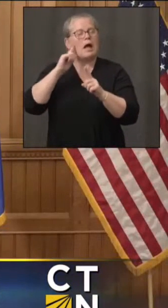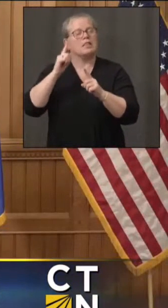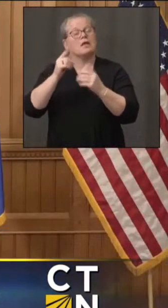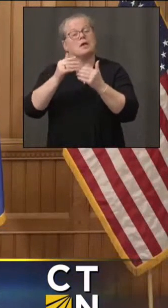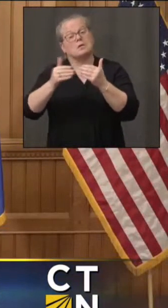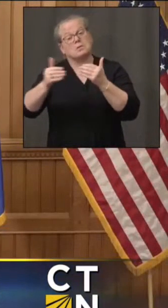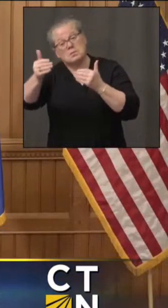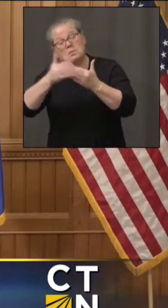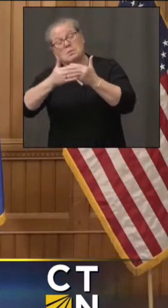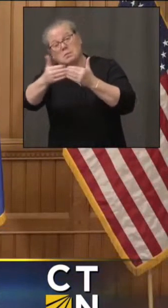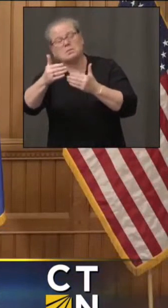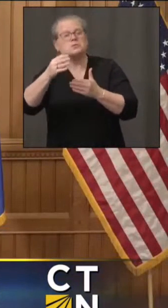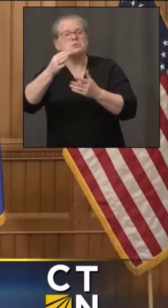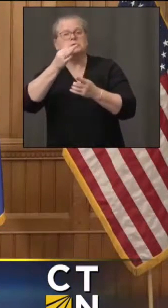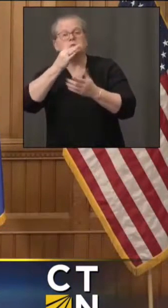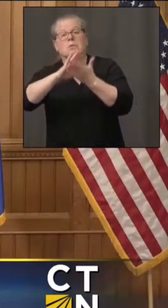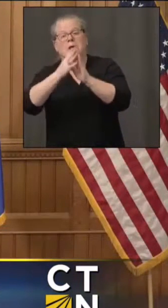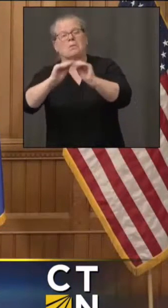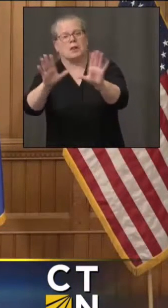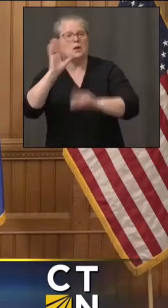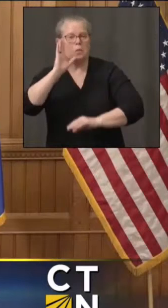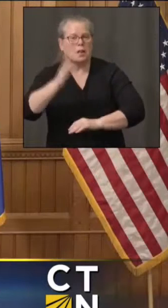Connecticut Public Media.